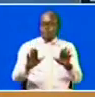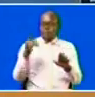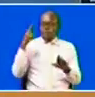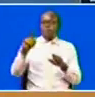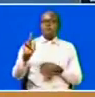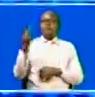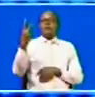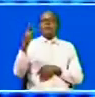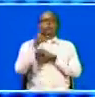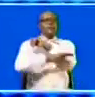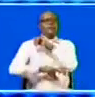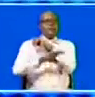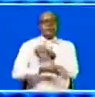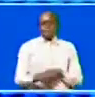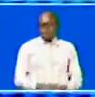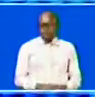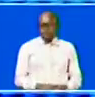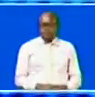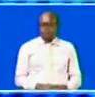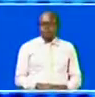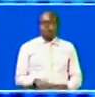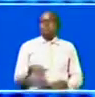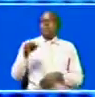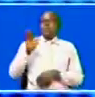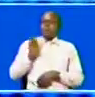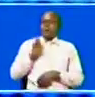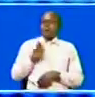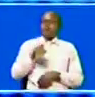our country. Kongamano la taifa la wanawake wa chama cha KANU limeunga